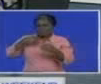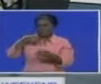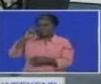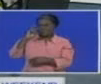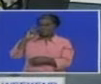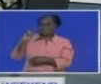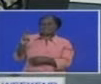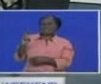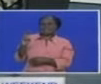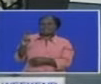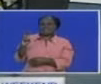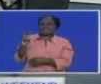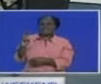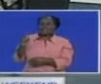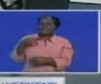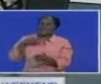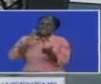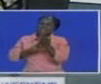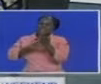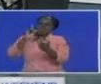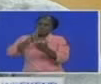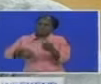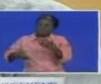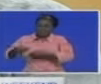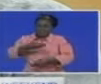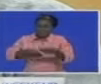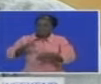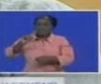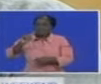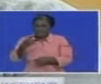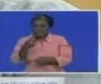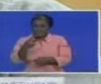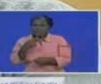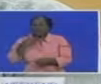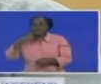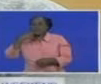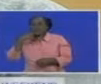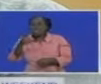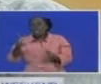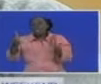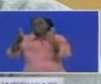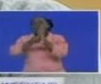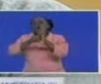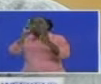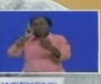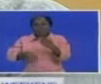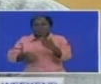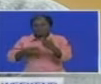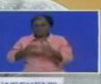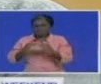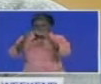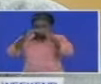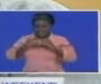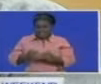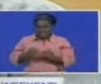lawyers. And so I want to suggest that in this discussion, we'll first of all want to pronounce what the law is, and then we can now